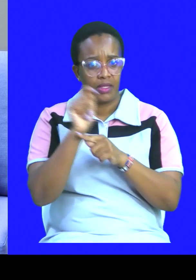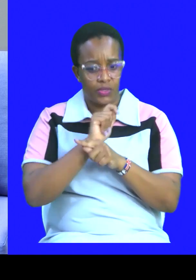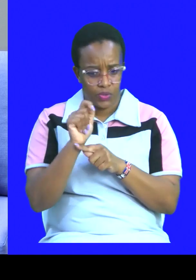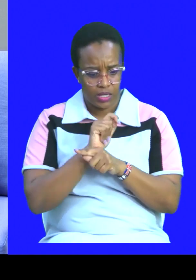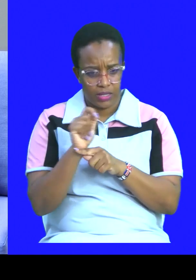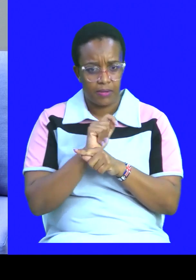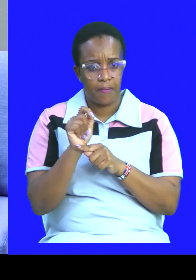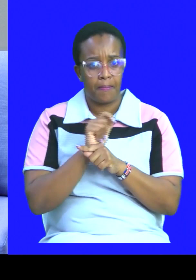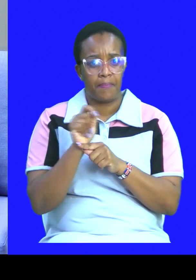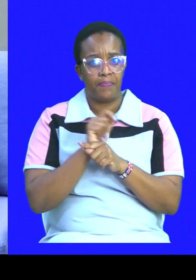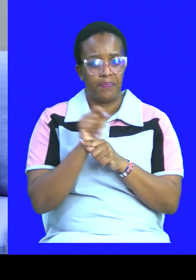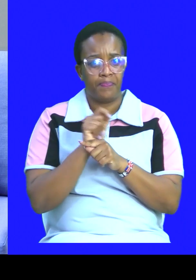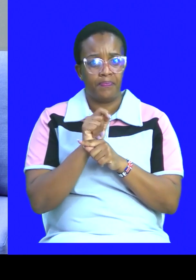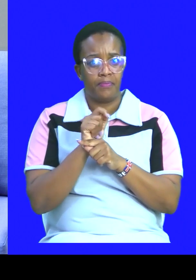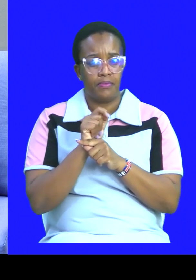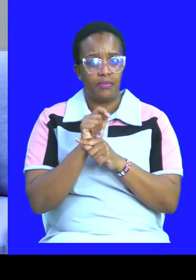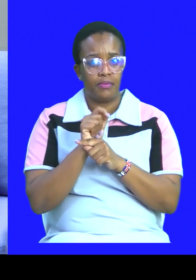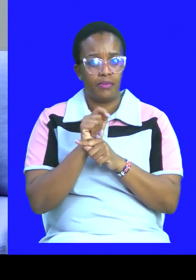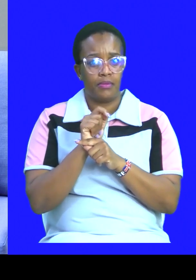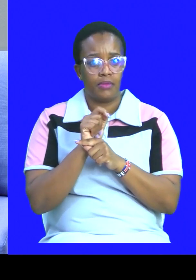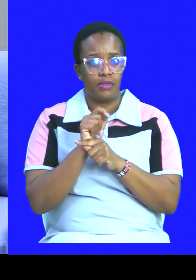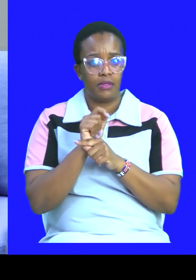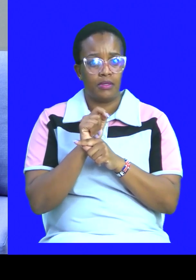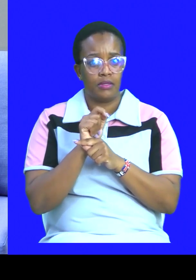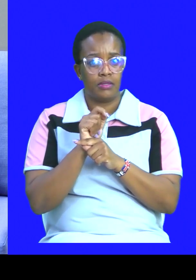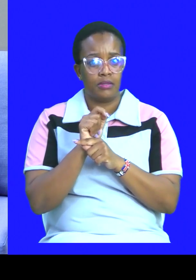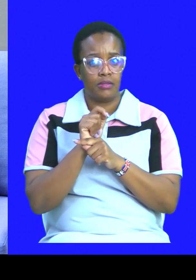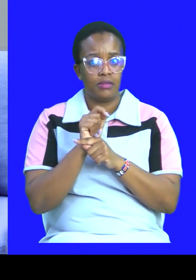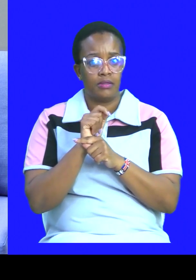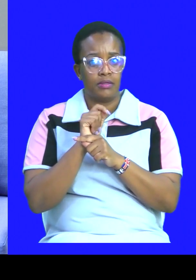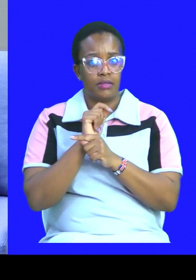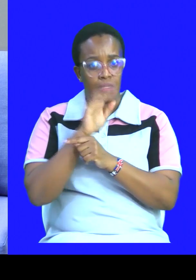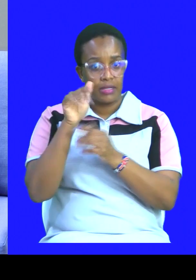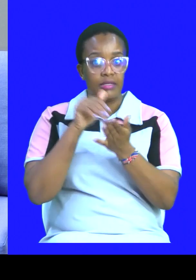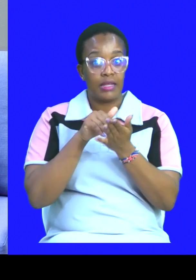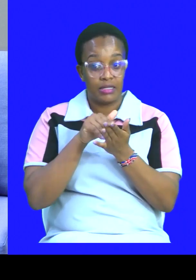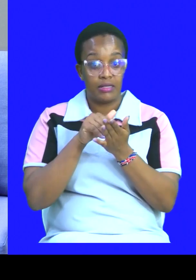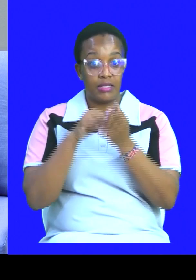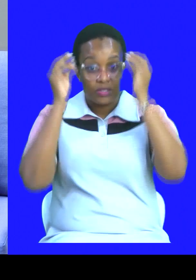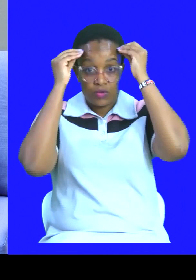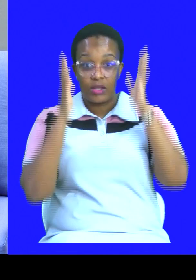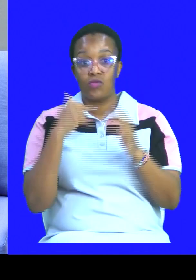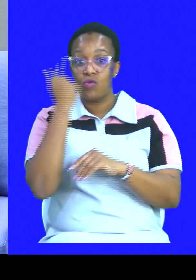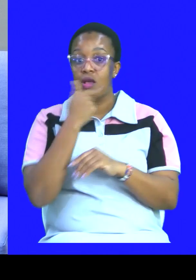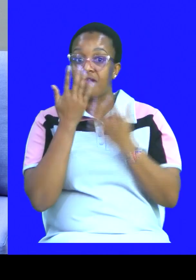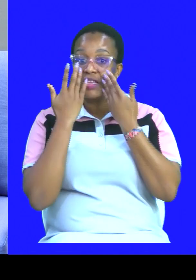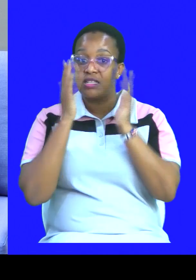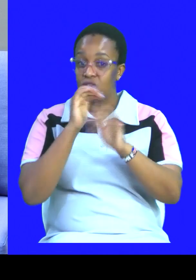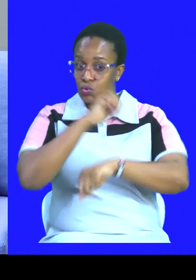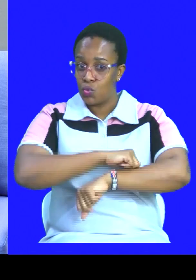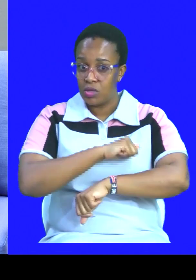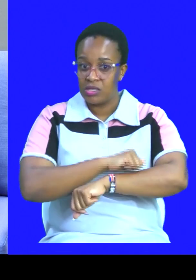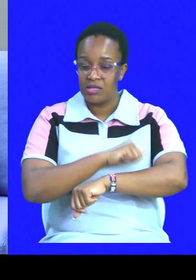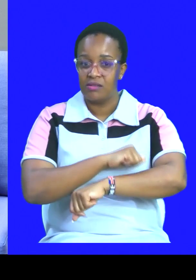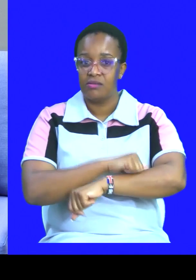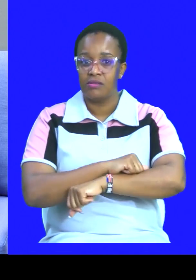and women, those students and people who have finished schools or who have